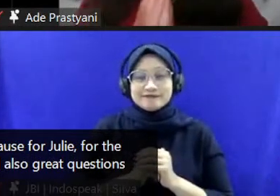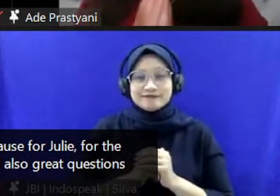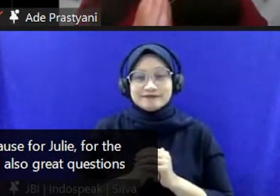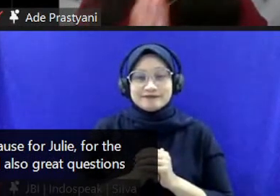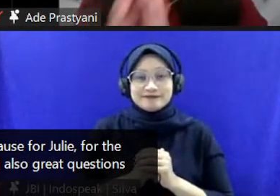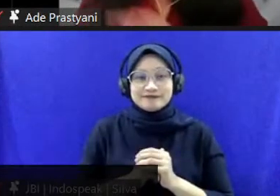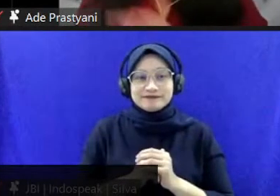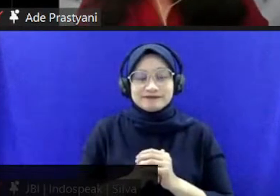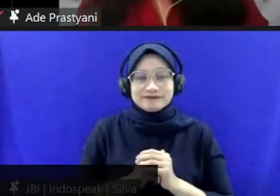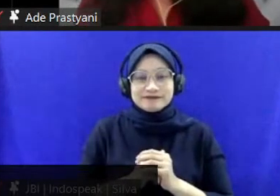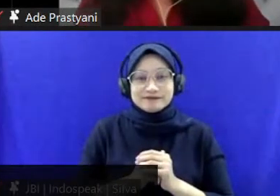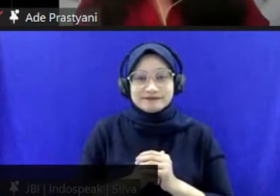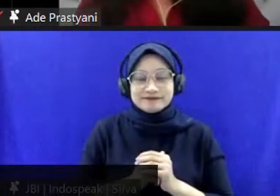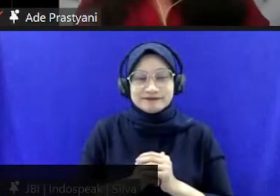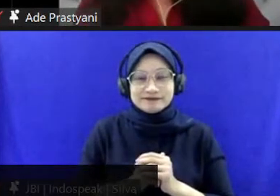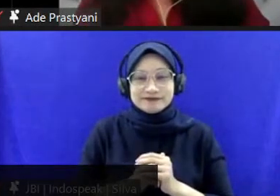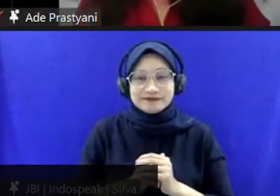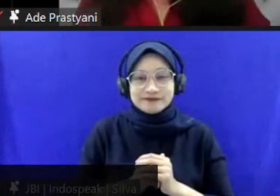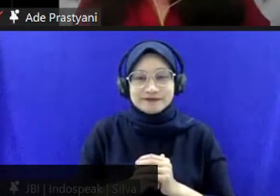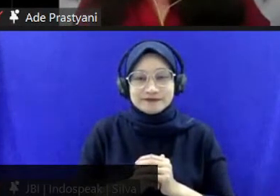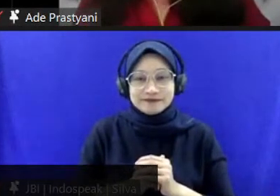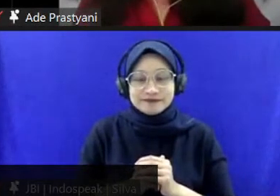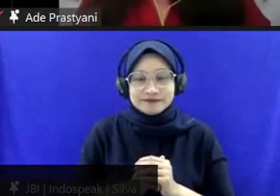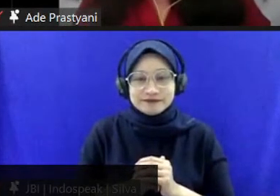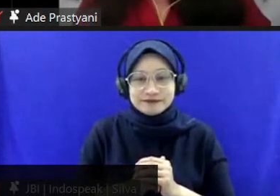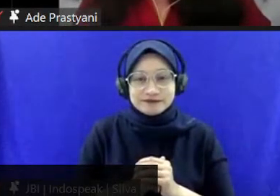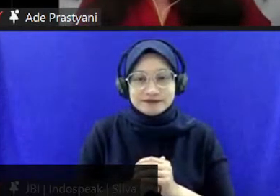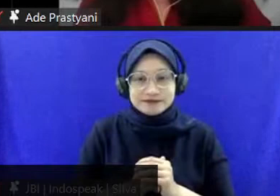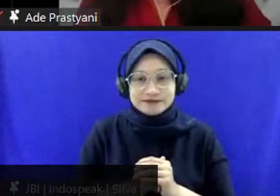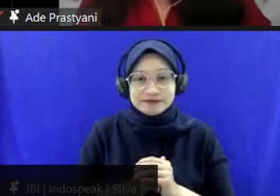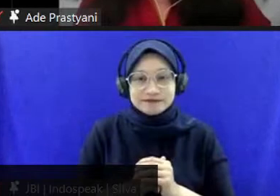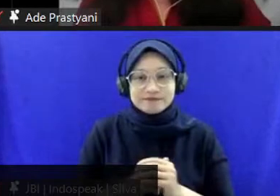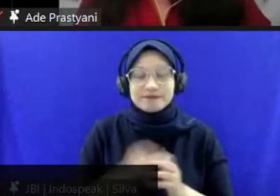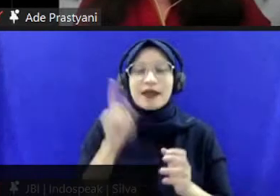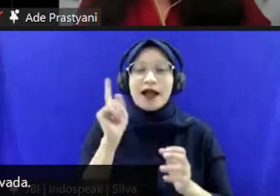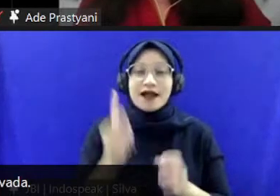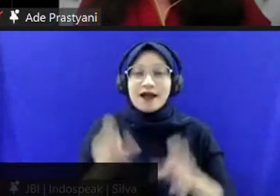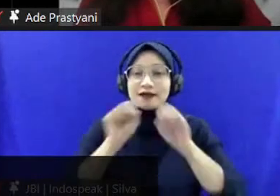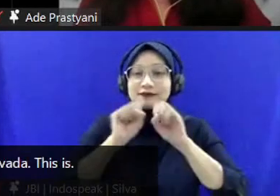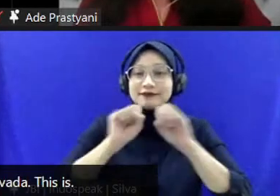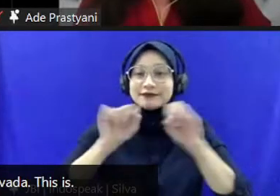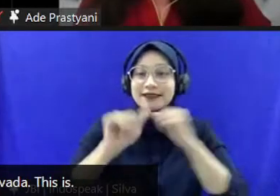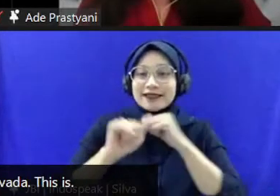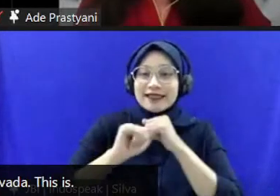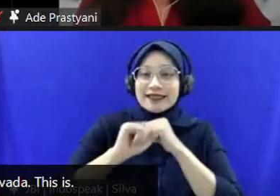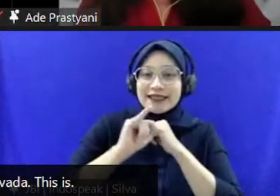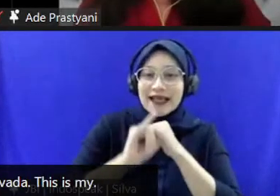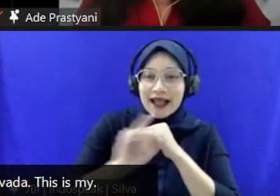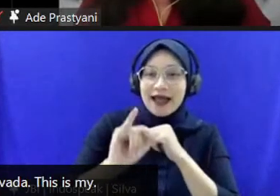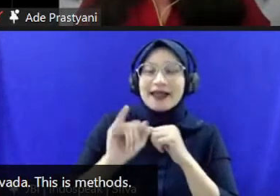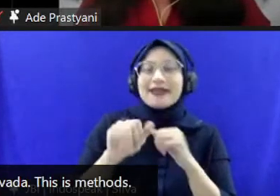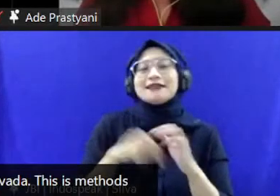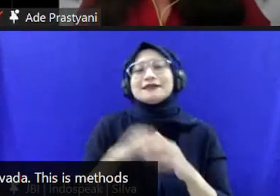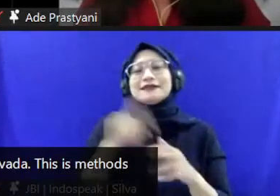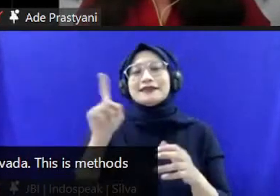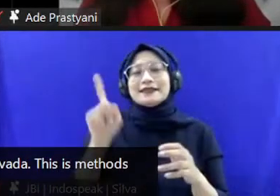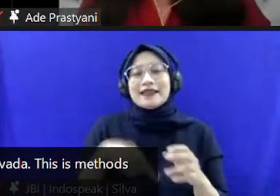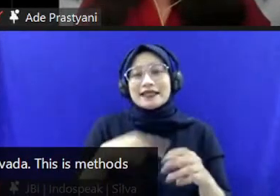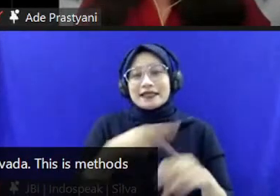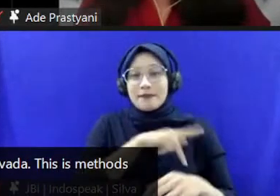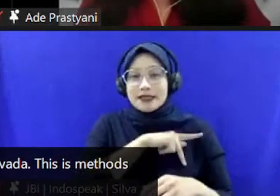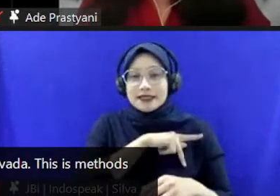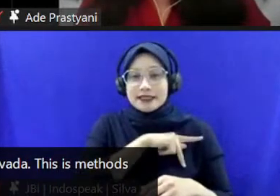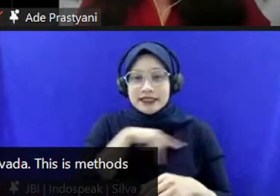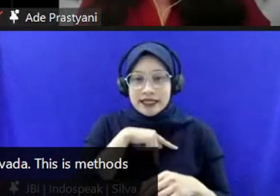I would like also, there's a iklan lewat ya. This is message from the committee. So